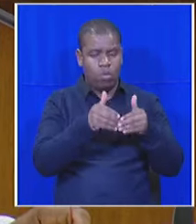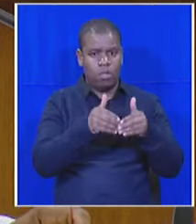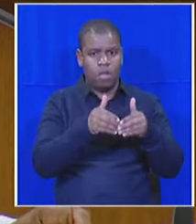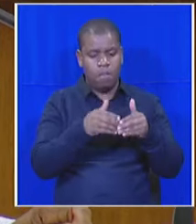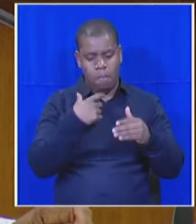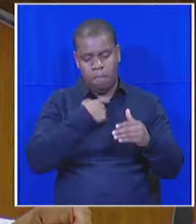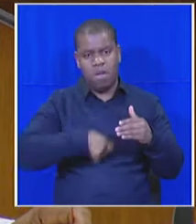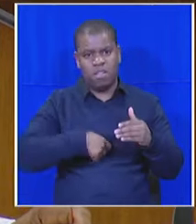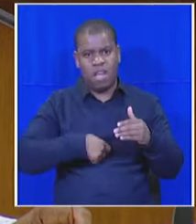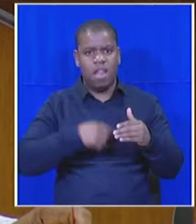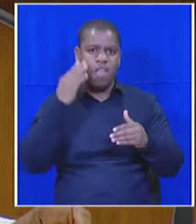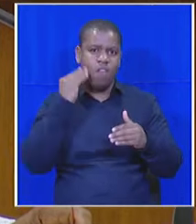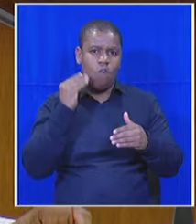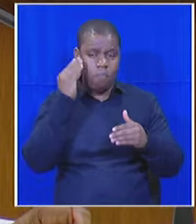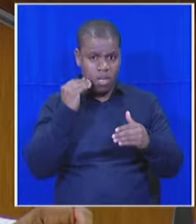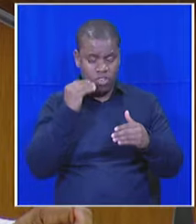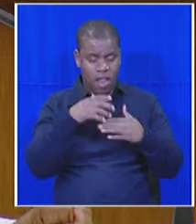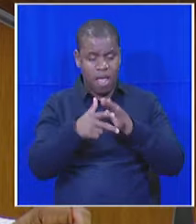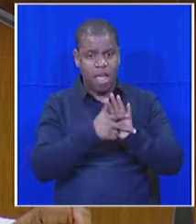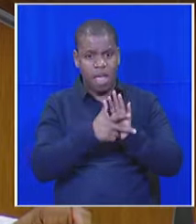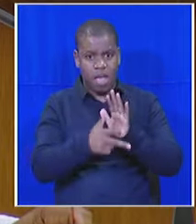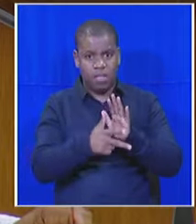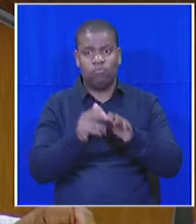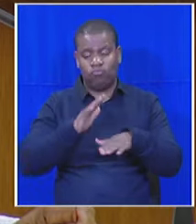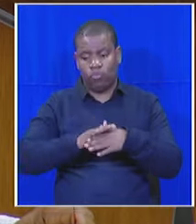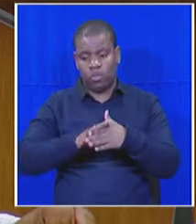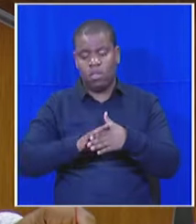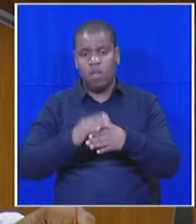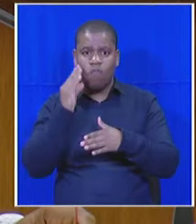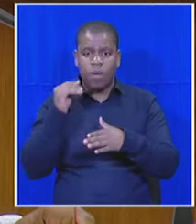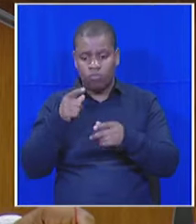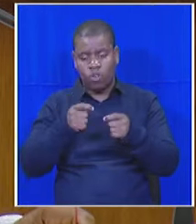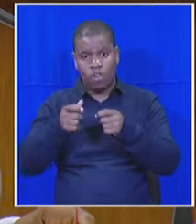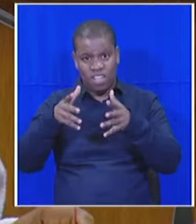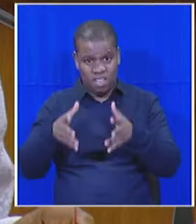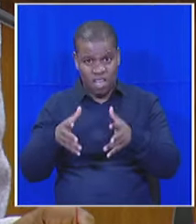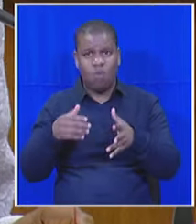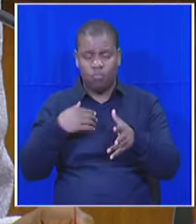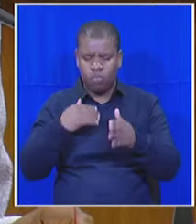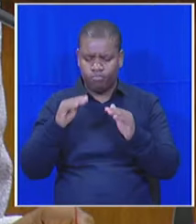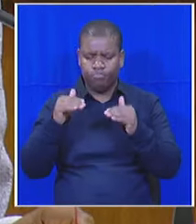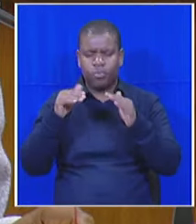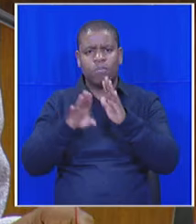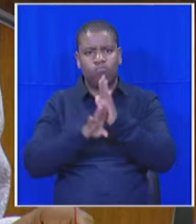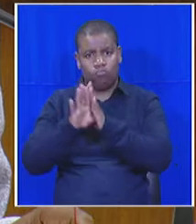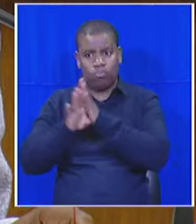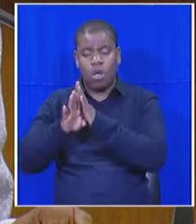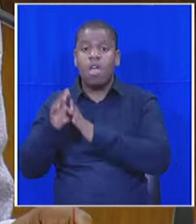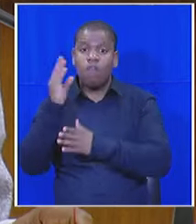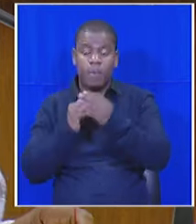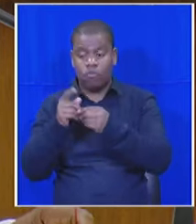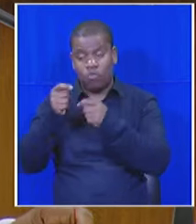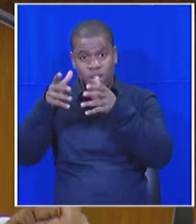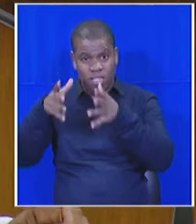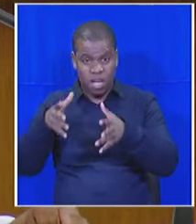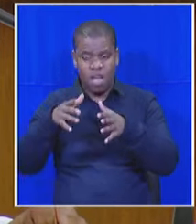want to say that we will soon establish the Office of the Information Regulator. We are very advanced in the process of recruiting the Information Regulator